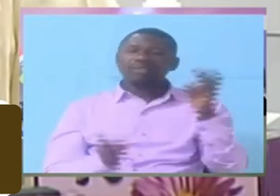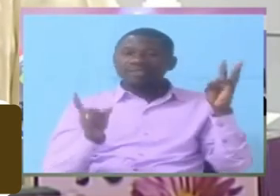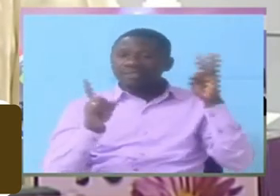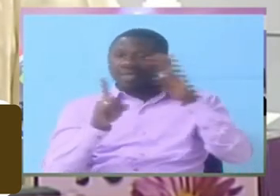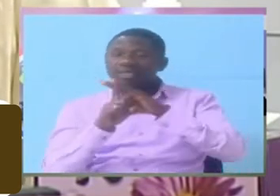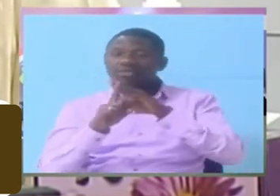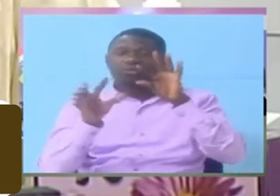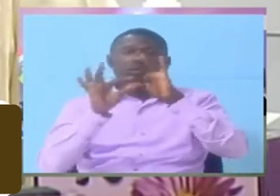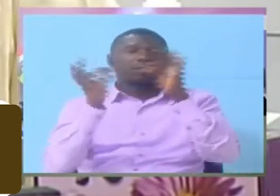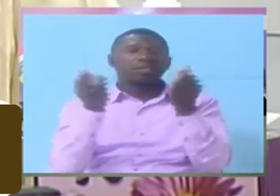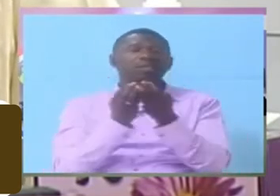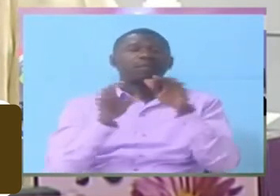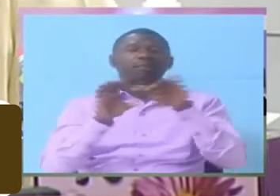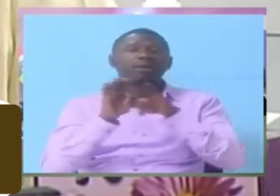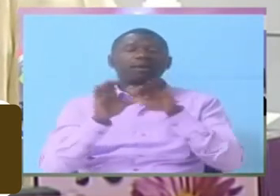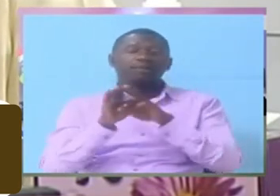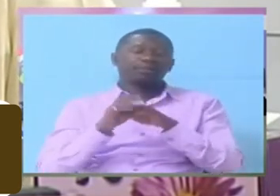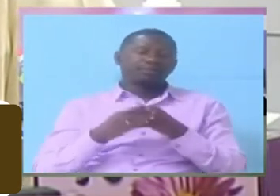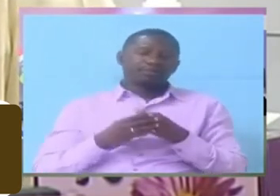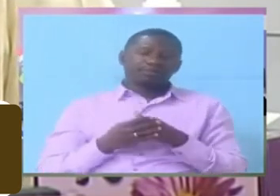Menu Nyanta Dila.